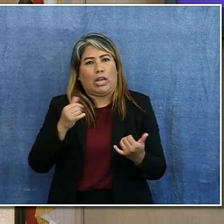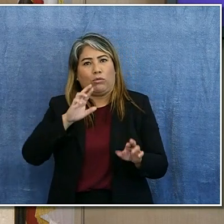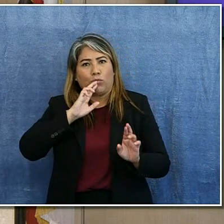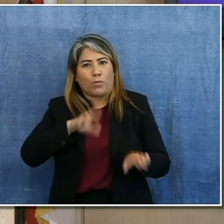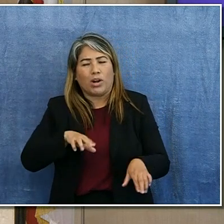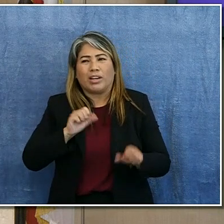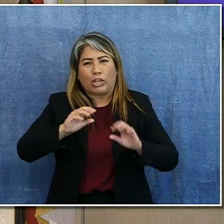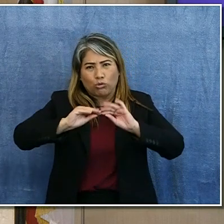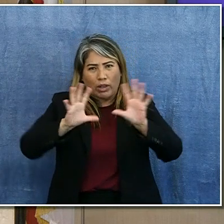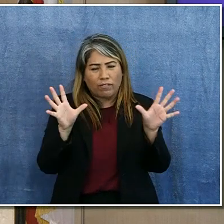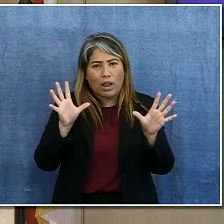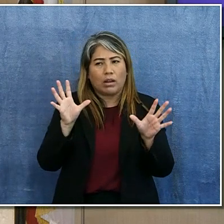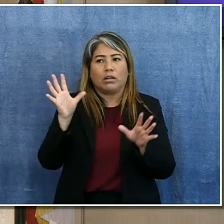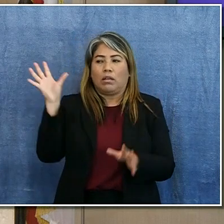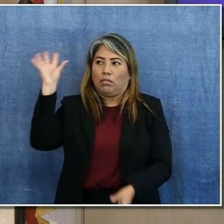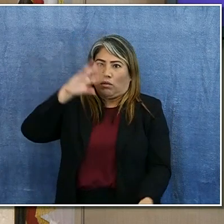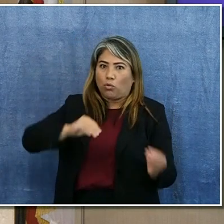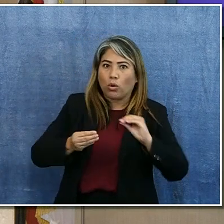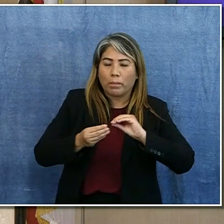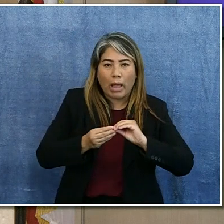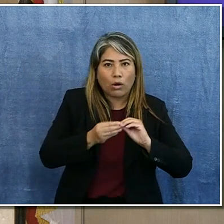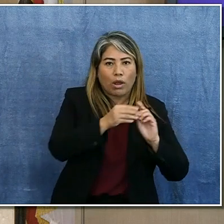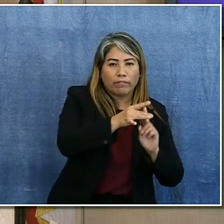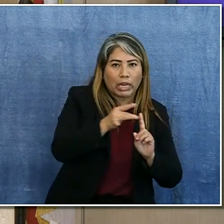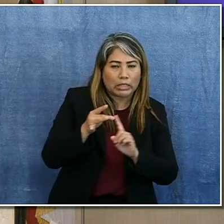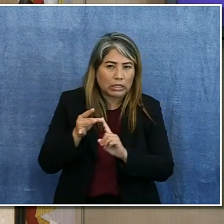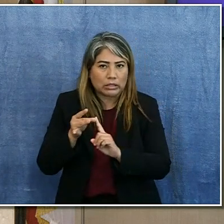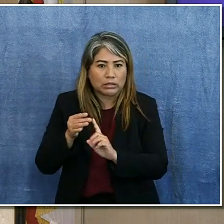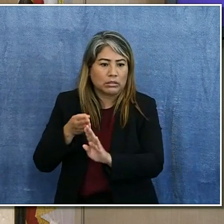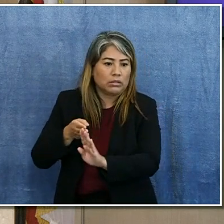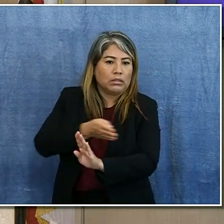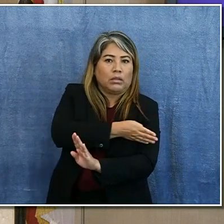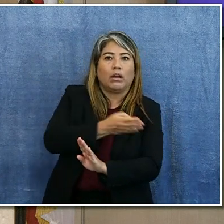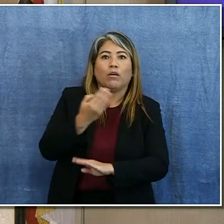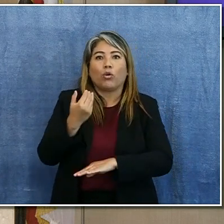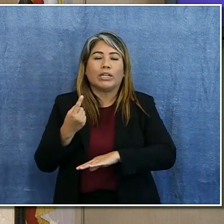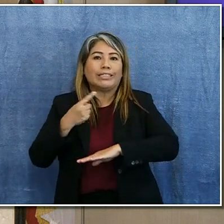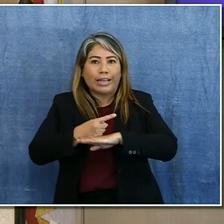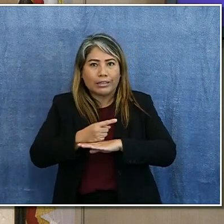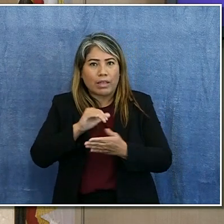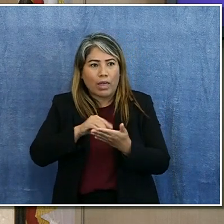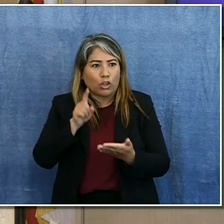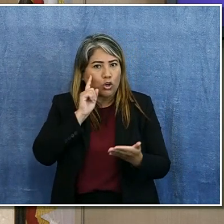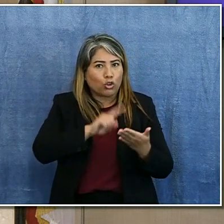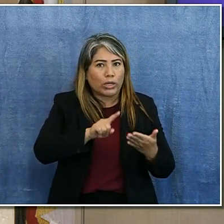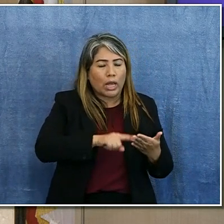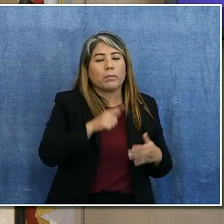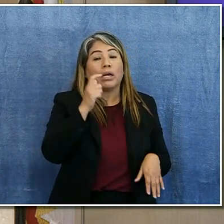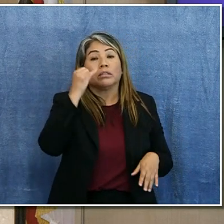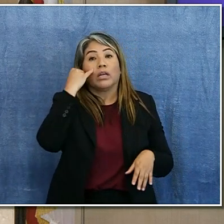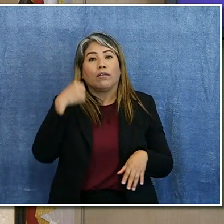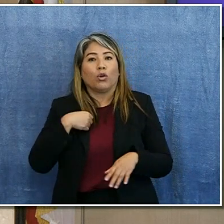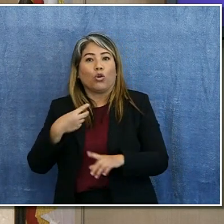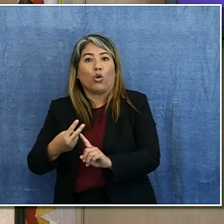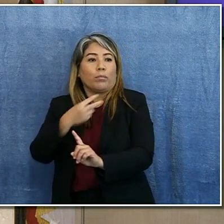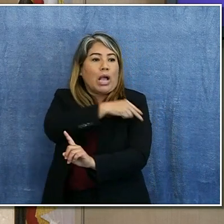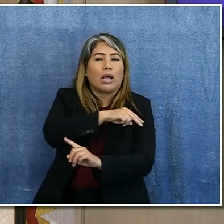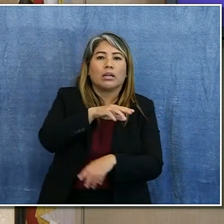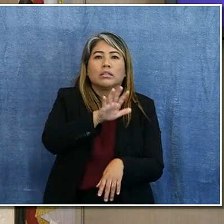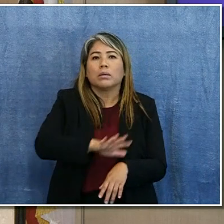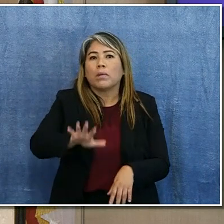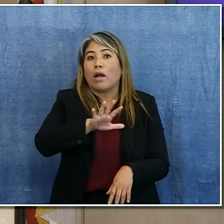you clarify the total amount of cases over the 14-day period that you're looking at? Because if you look back, it's